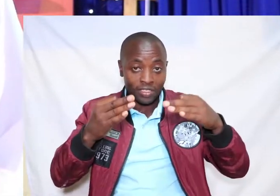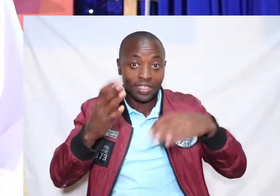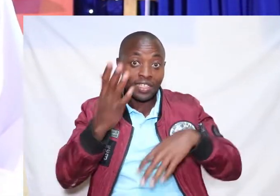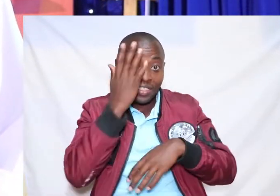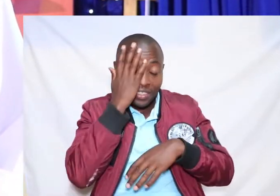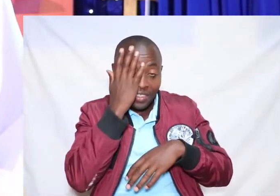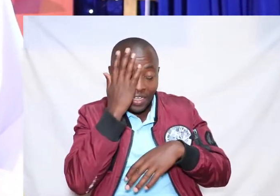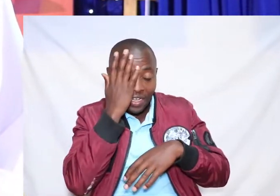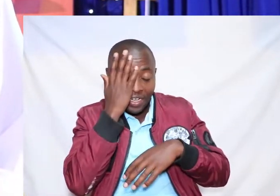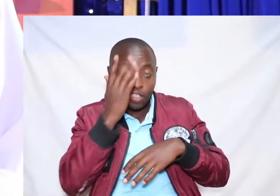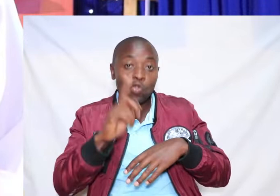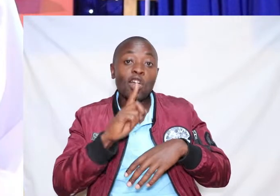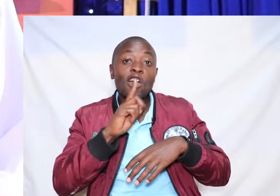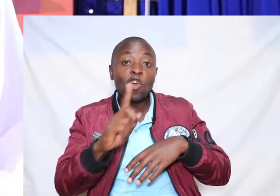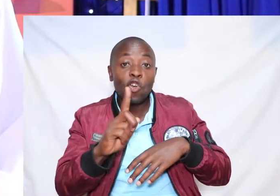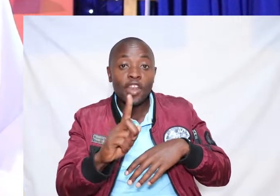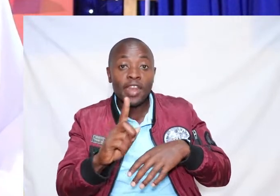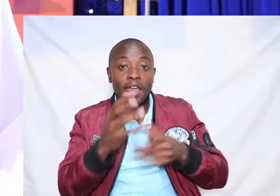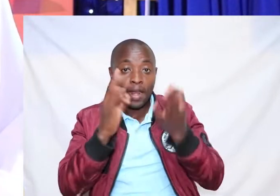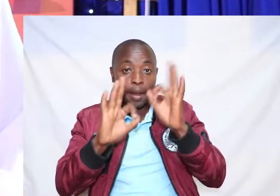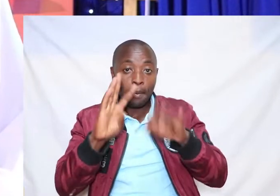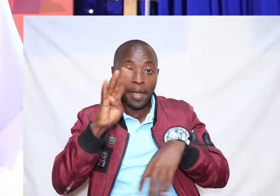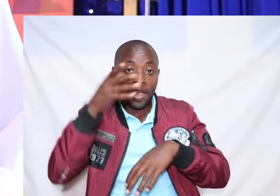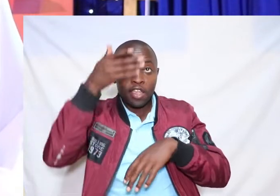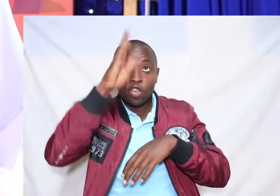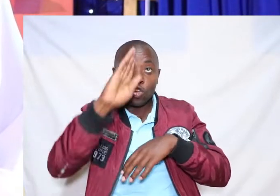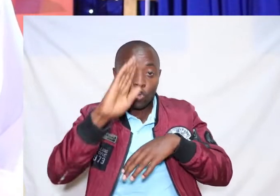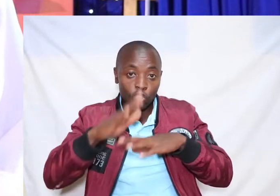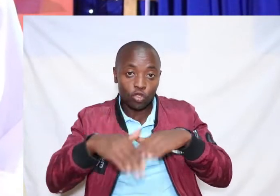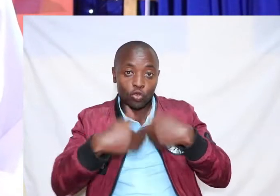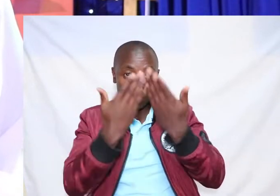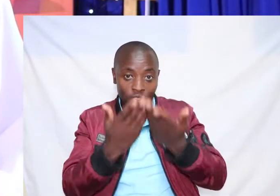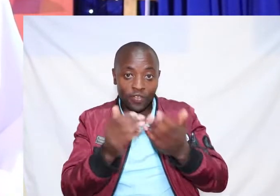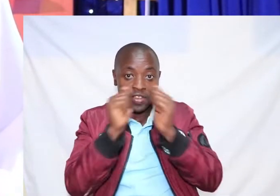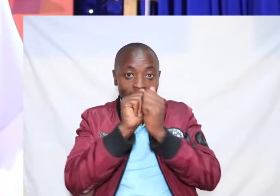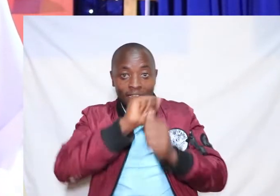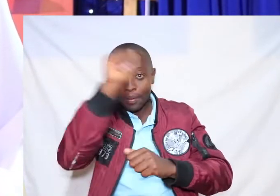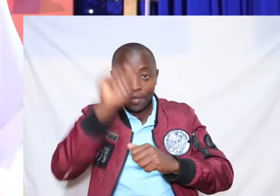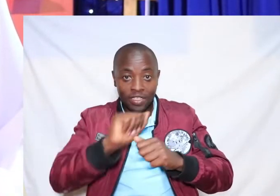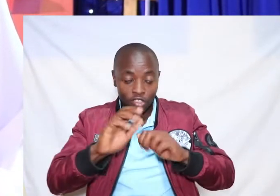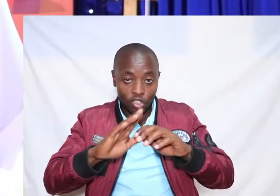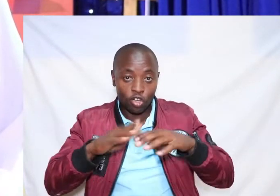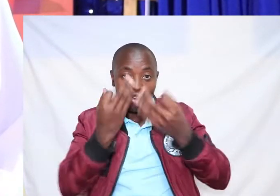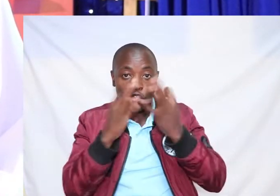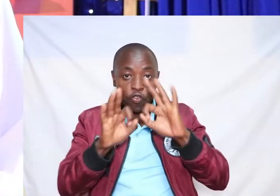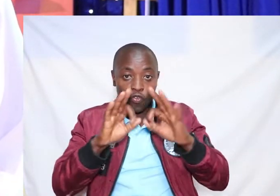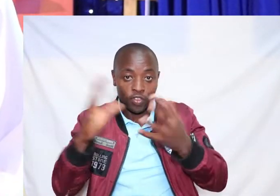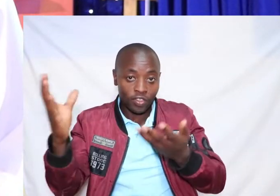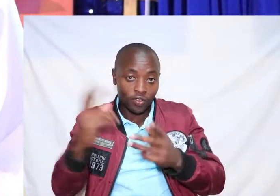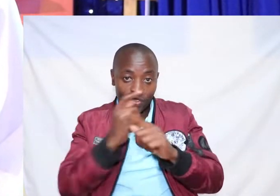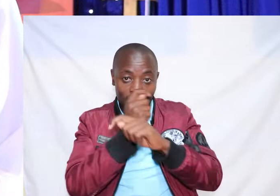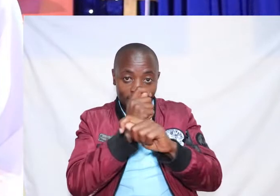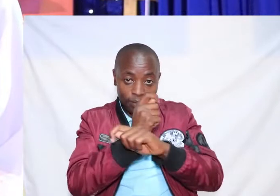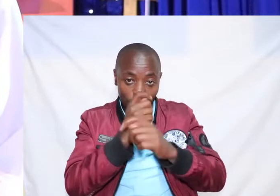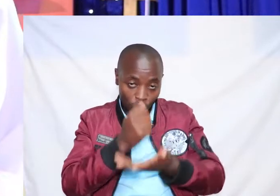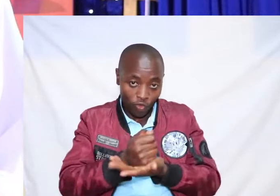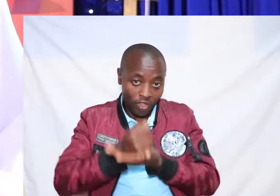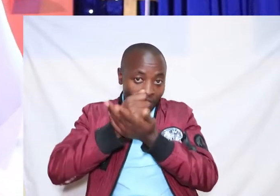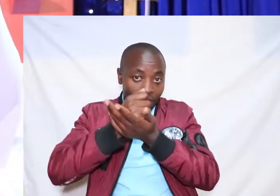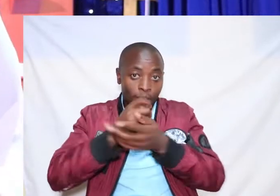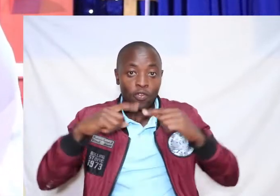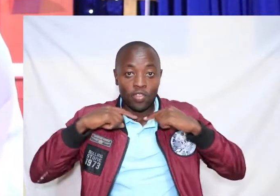Israelites were commanded by God to give a tenth of their produce to the temple for the support of the